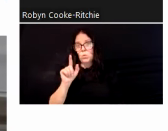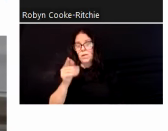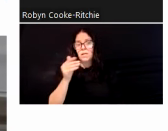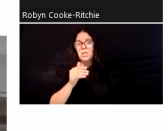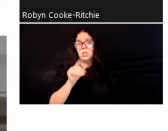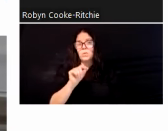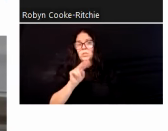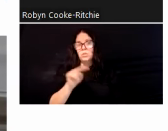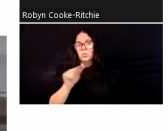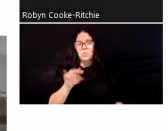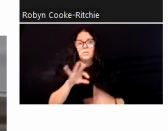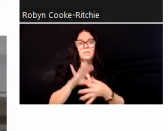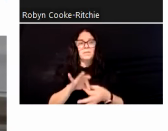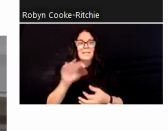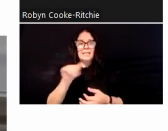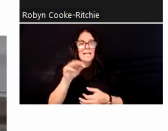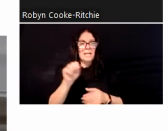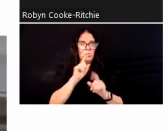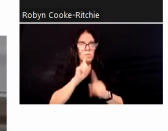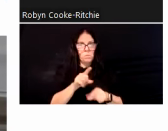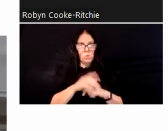particularly related to CAMS reports.